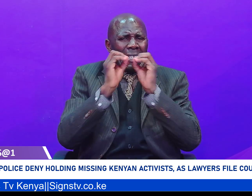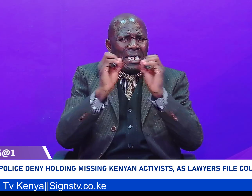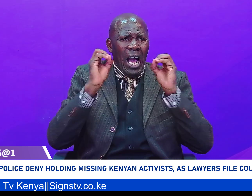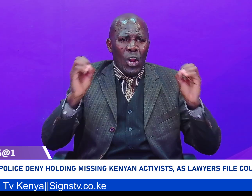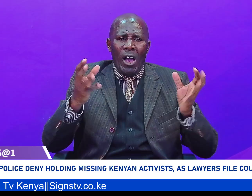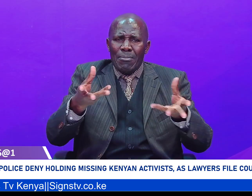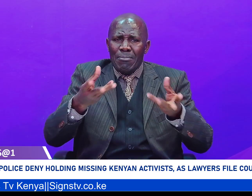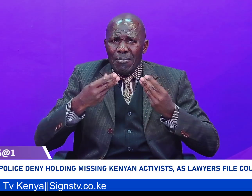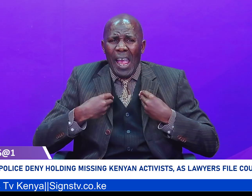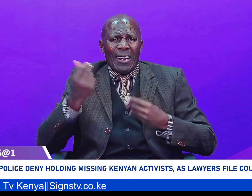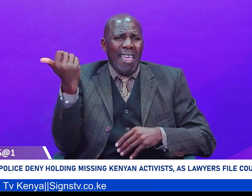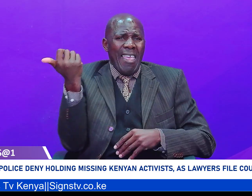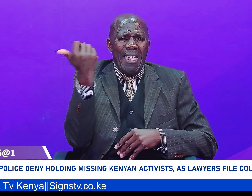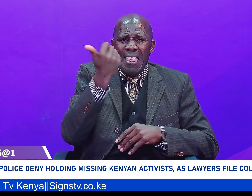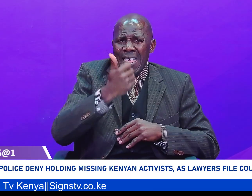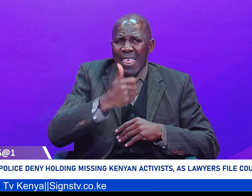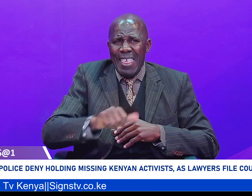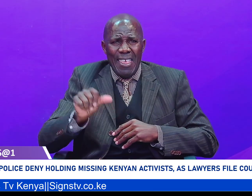two men.